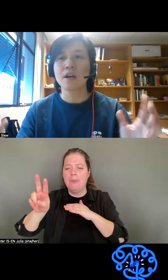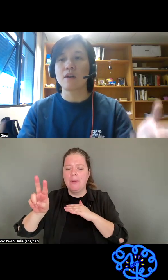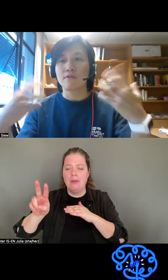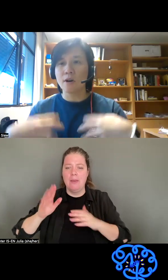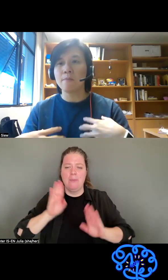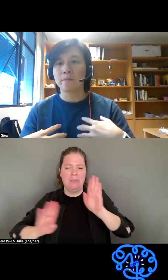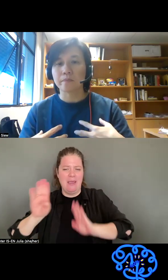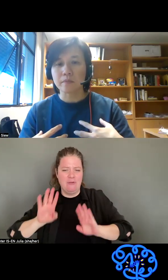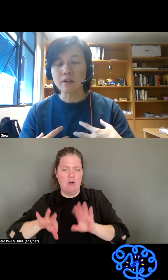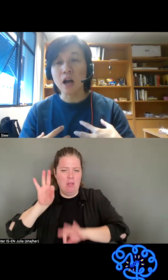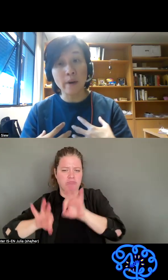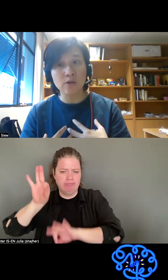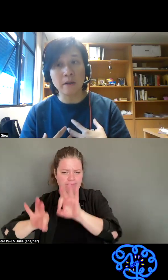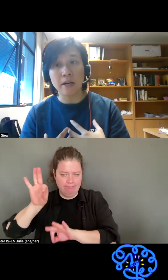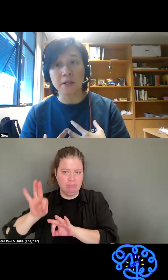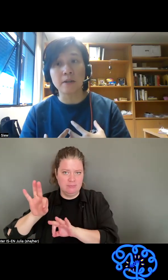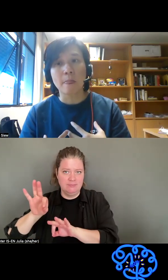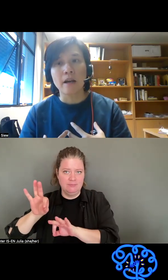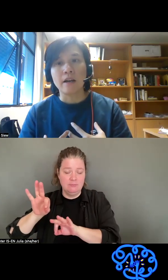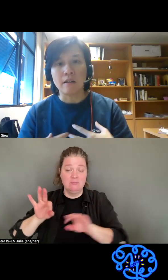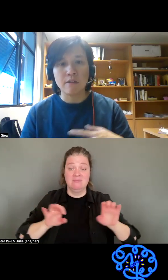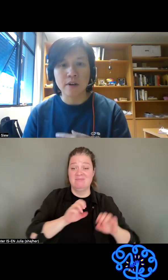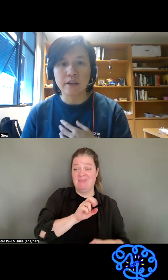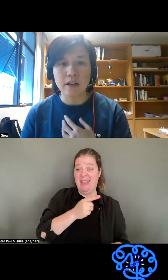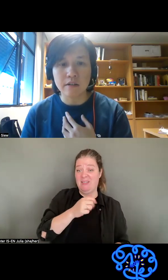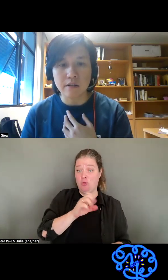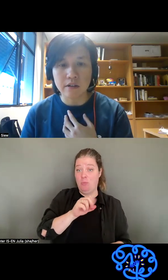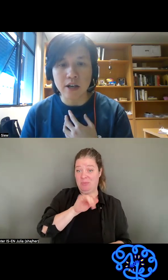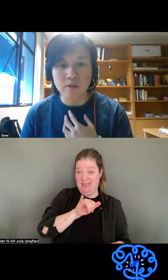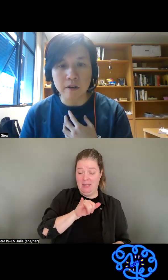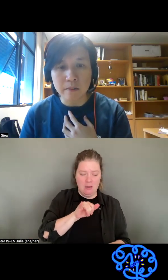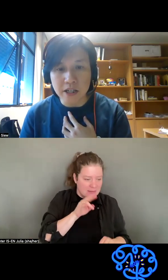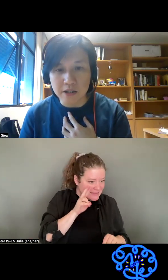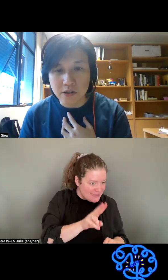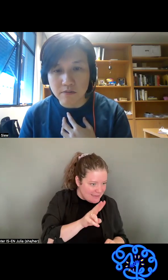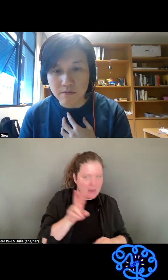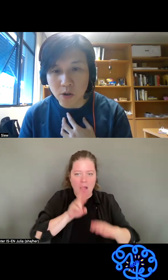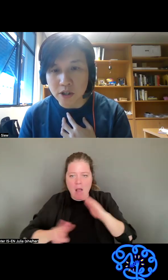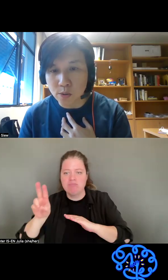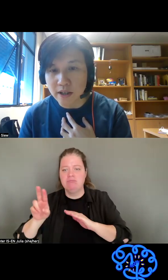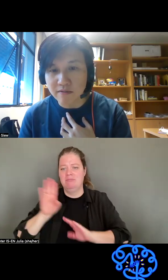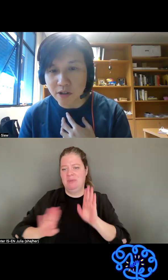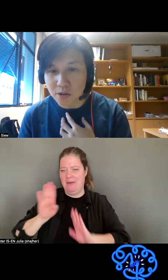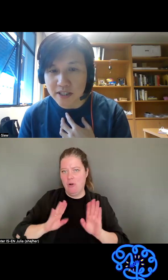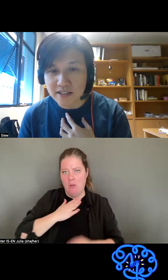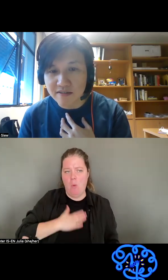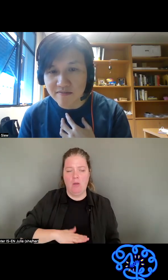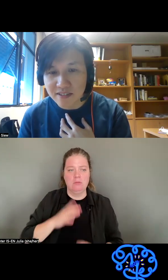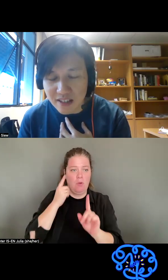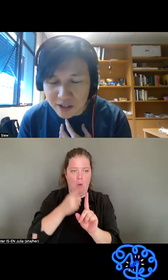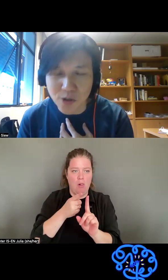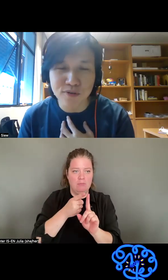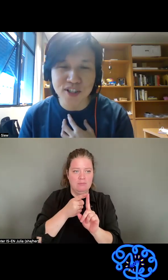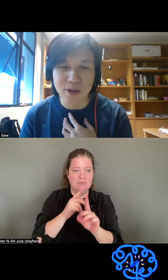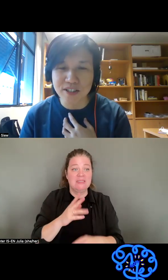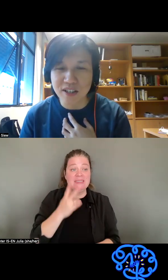responses from our entropy measure. And we find that the entropy measure is always,